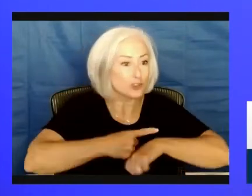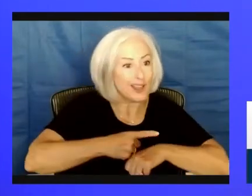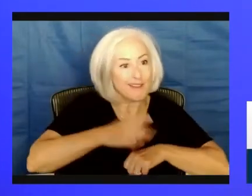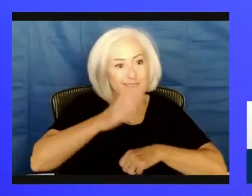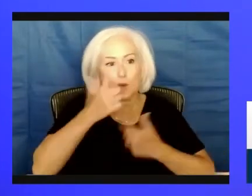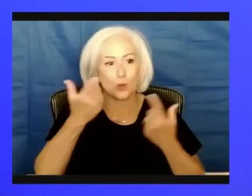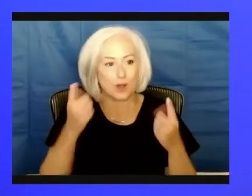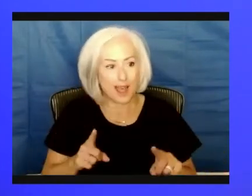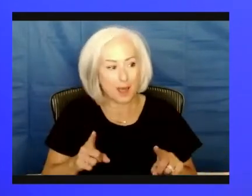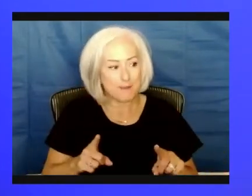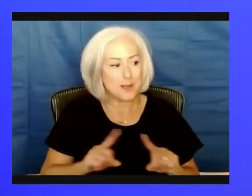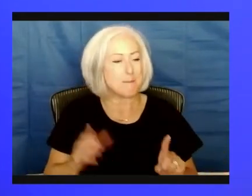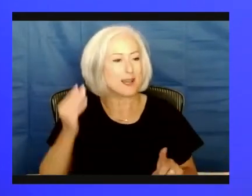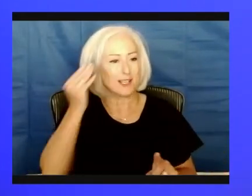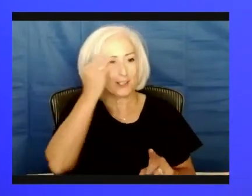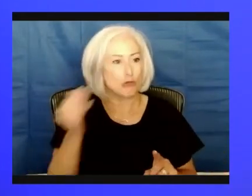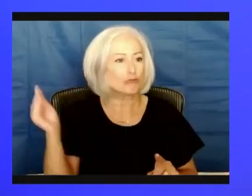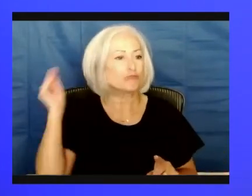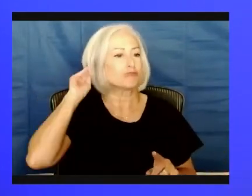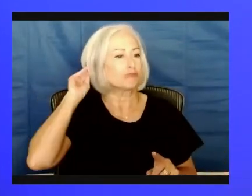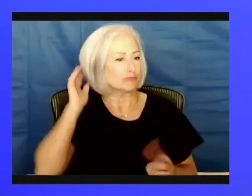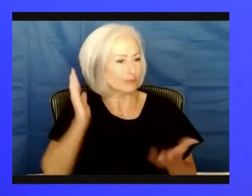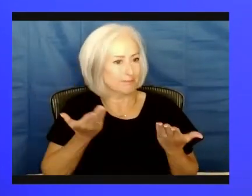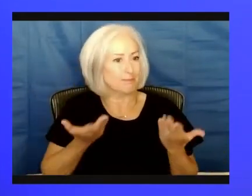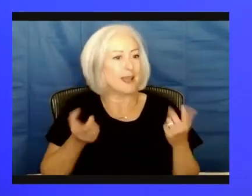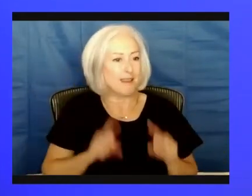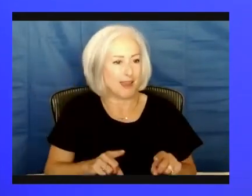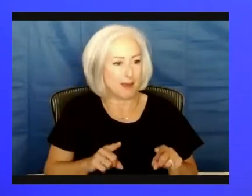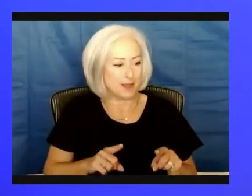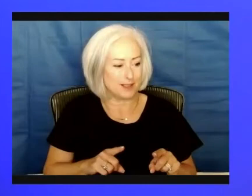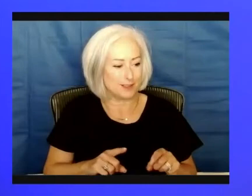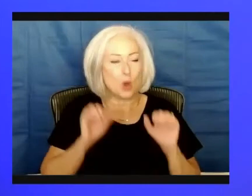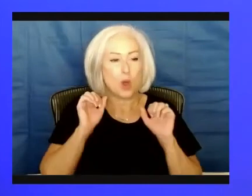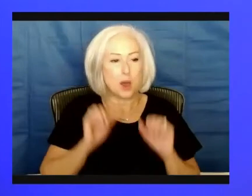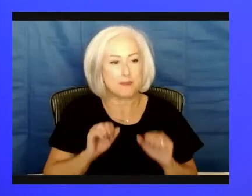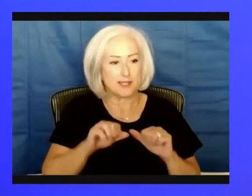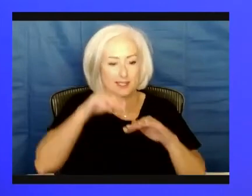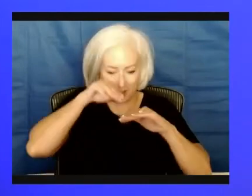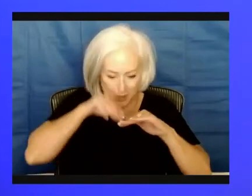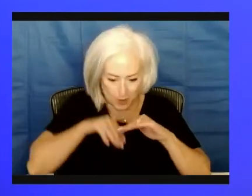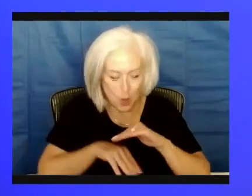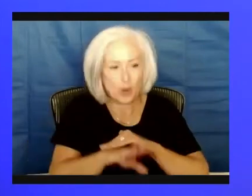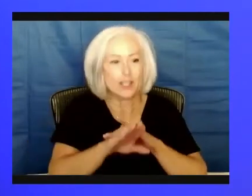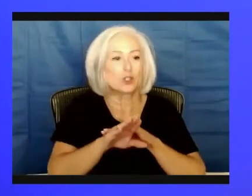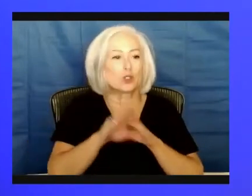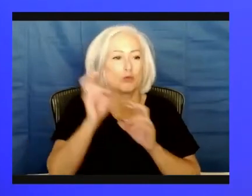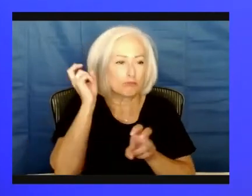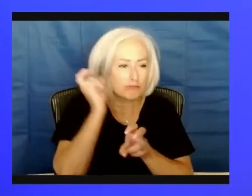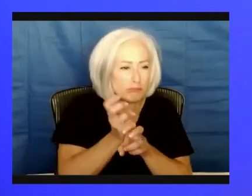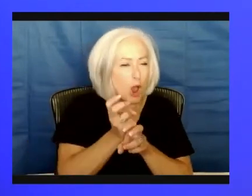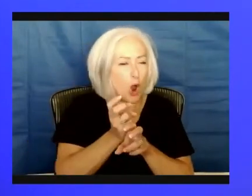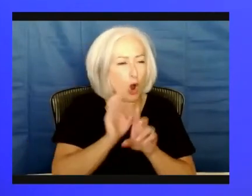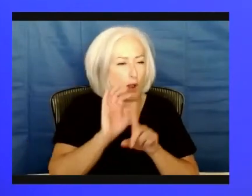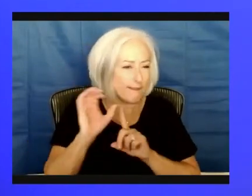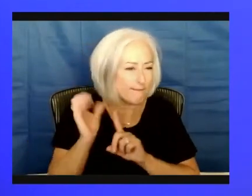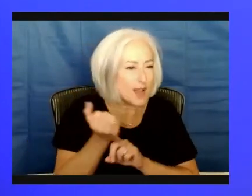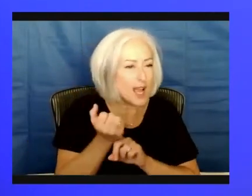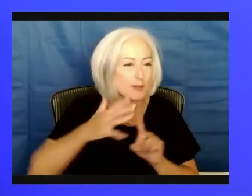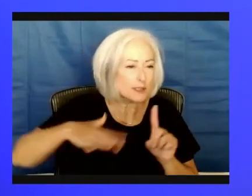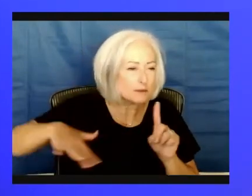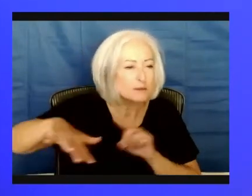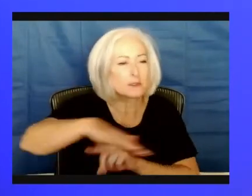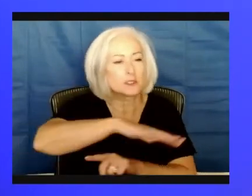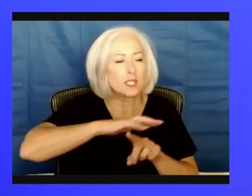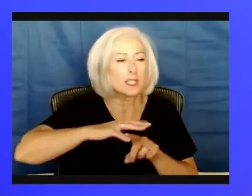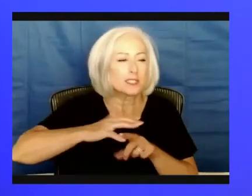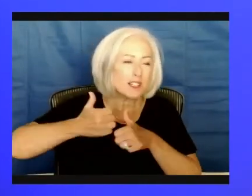so the ability to go into a difficult environment in a very remote area and take care of the number of